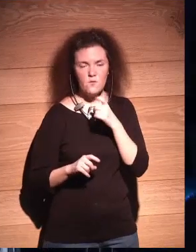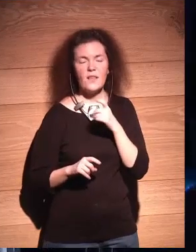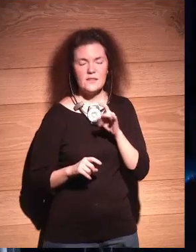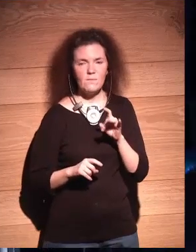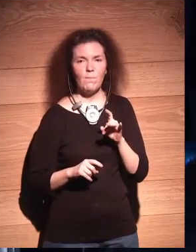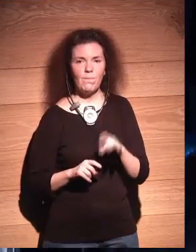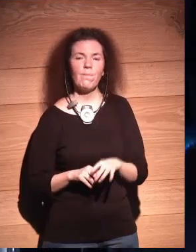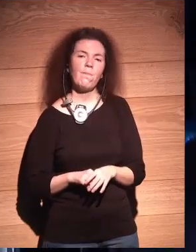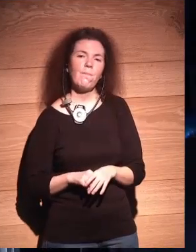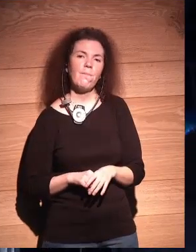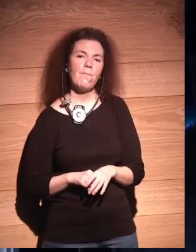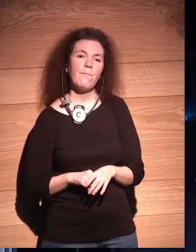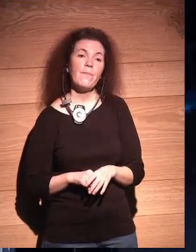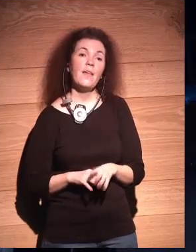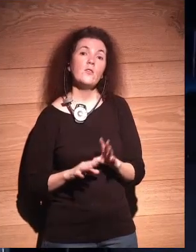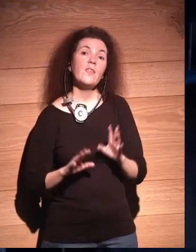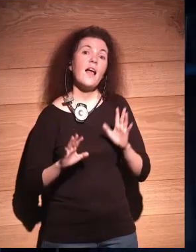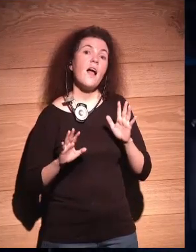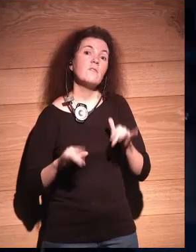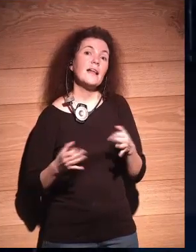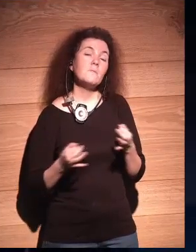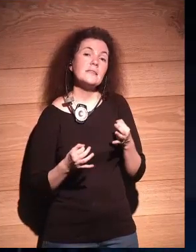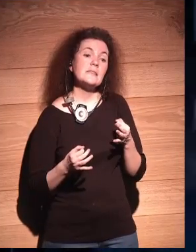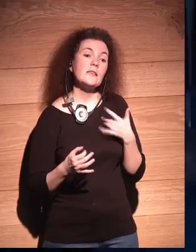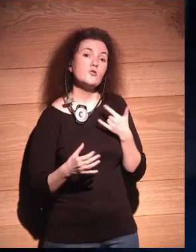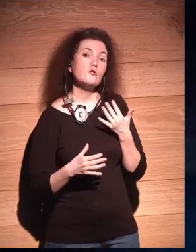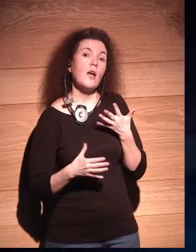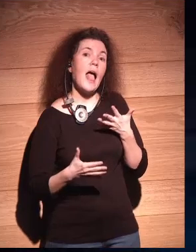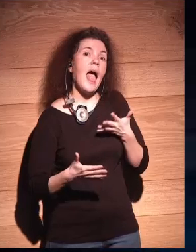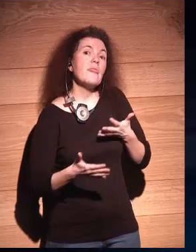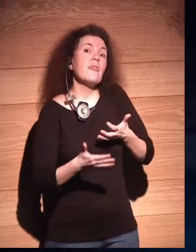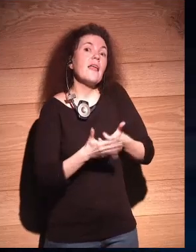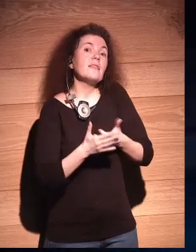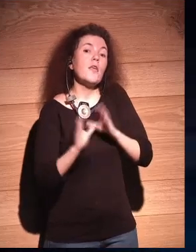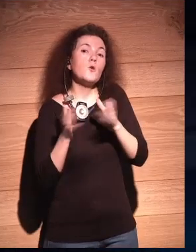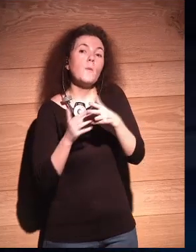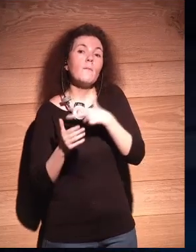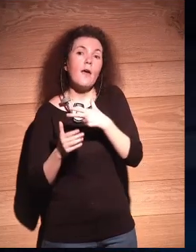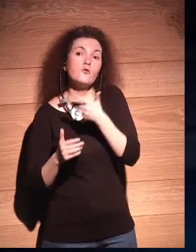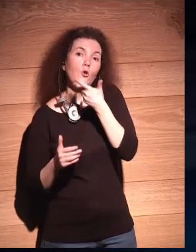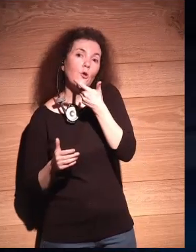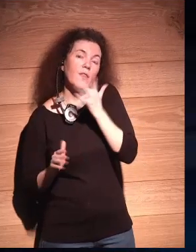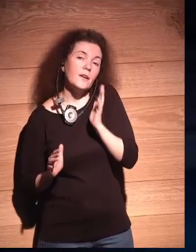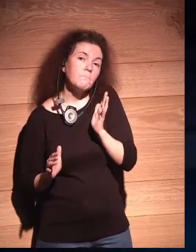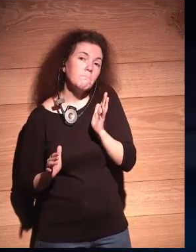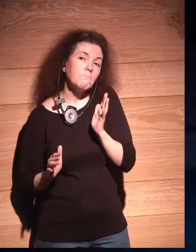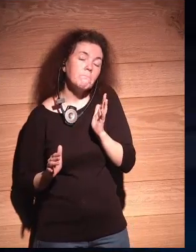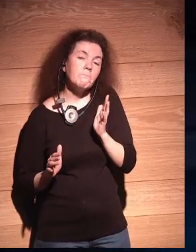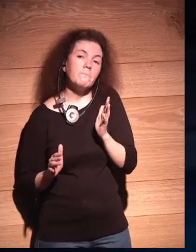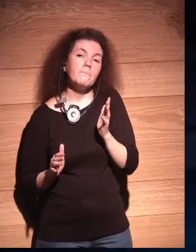by chance got in touch with a group of lawyers called Reprieve in London. And this